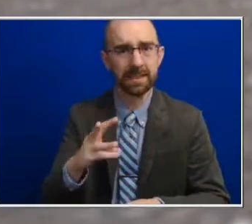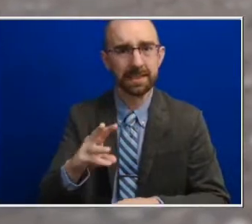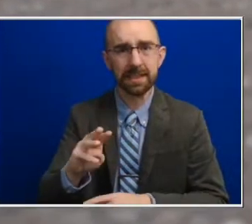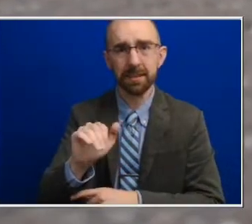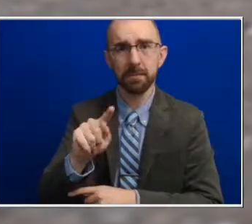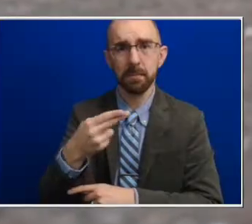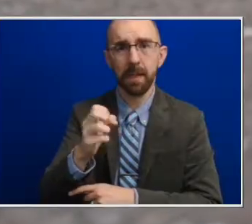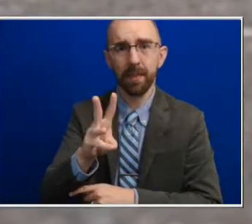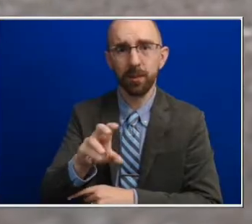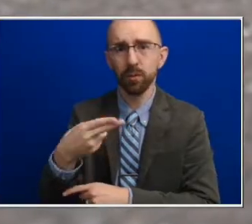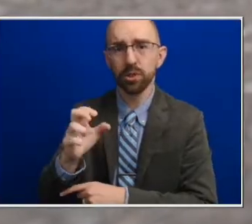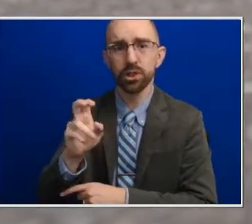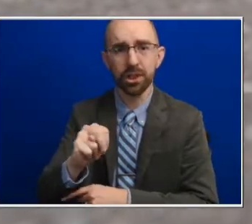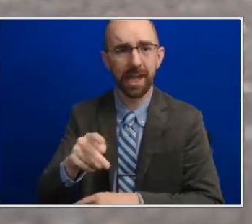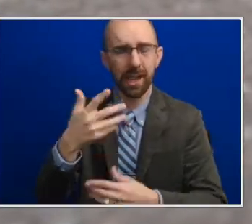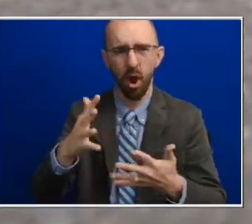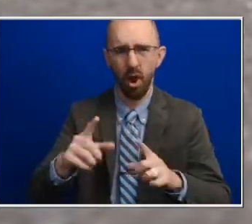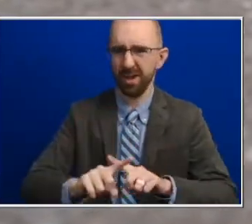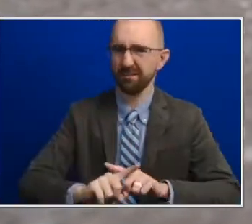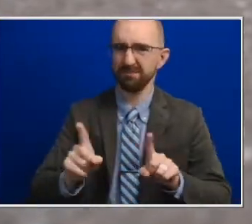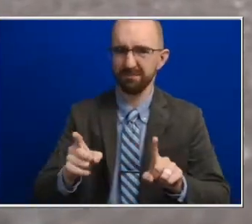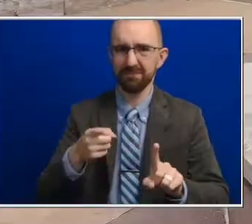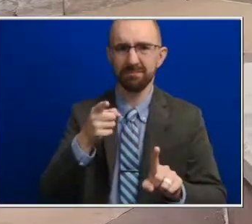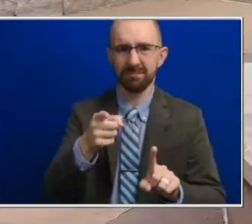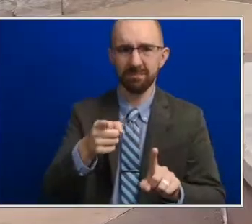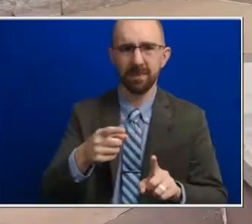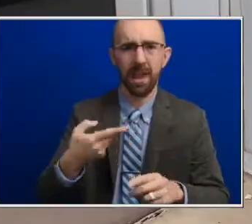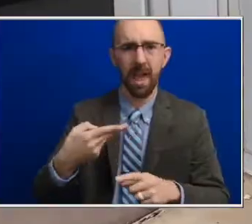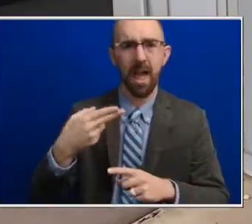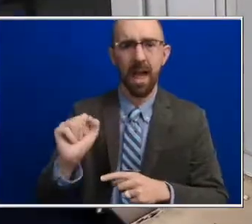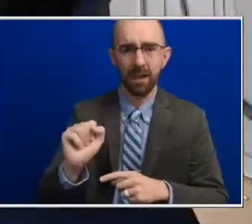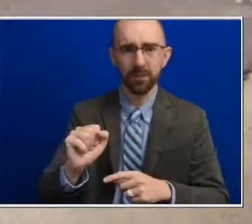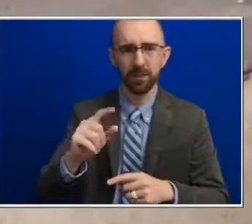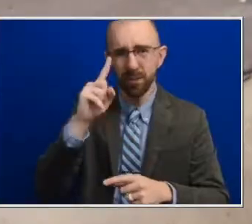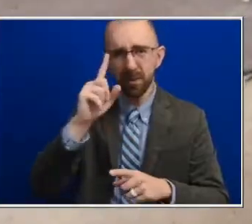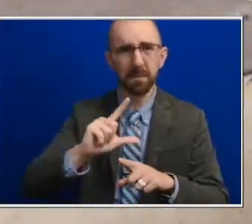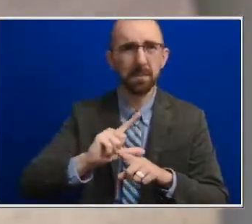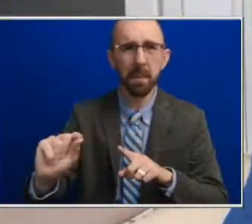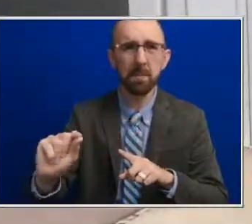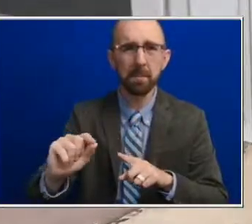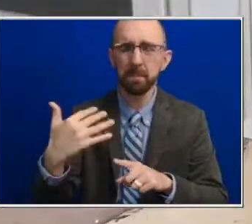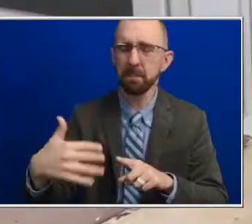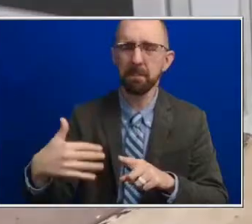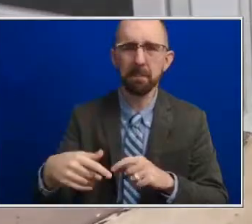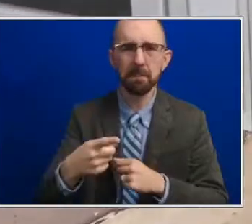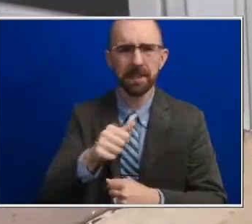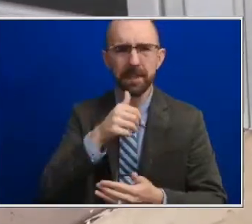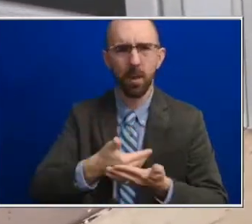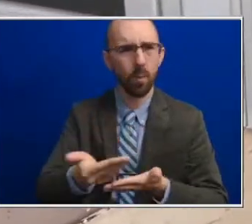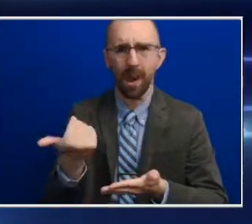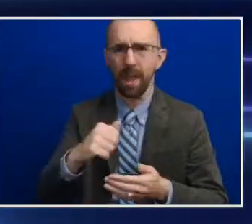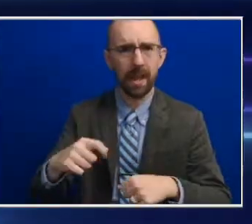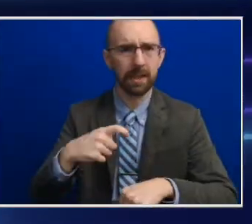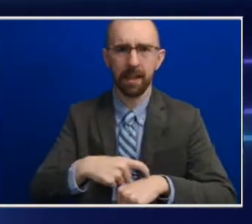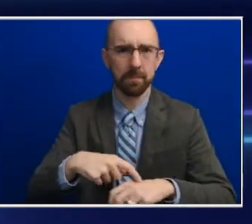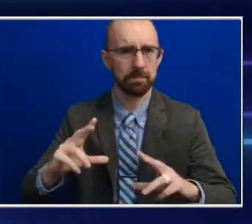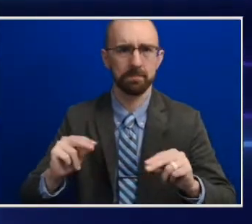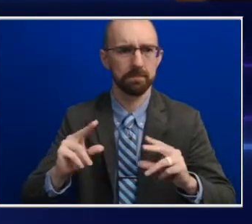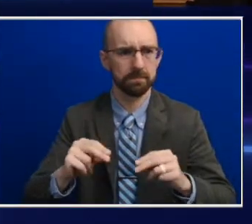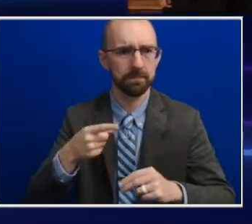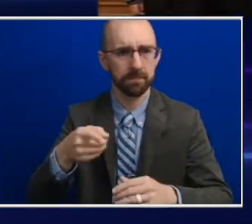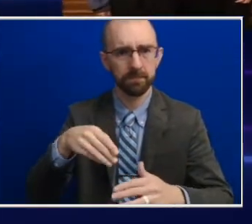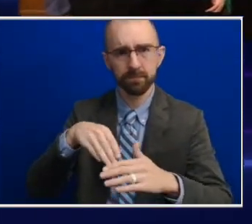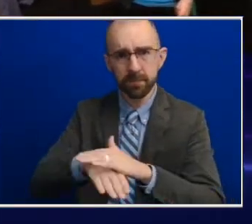setting himself apart as one of Blue Valley North High School's brightest minds, and he's not wasting any time. Heading into his senior